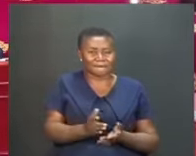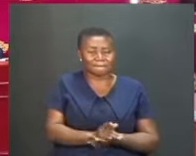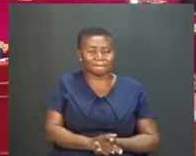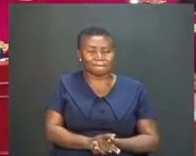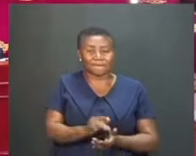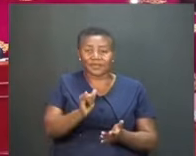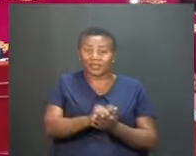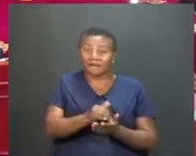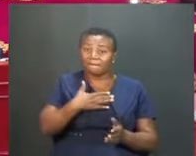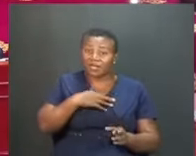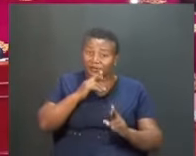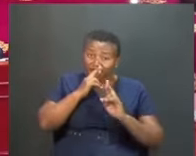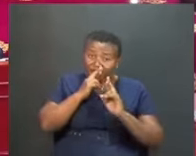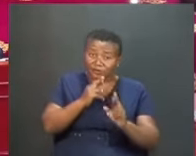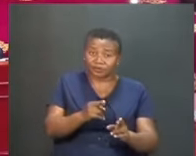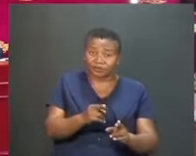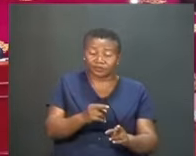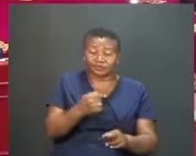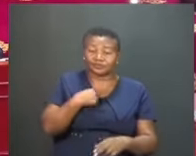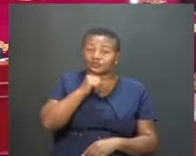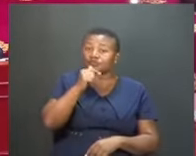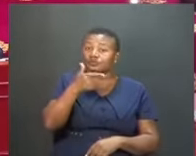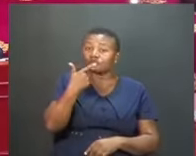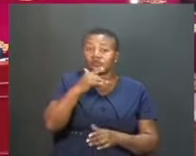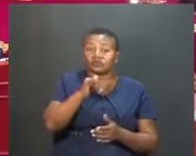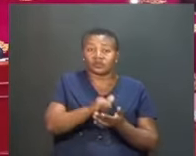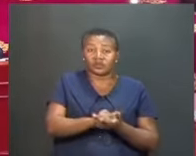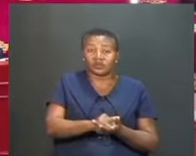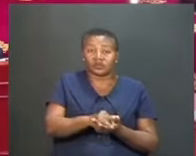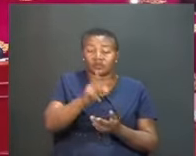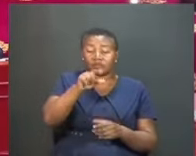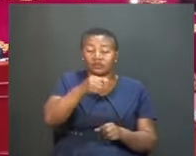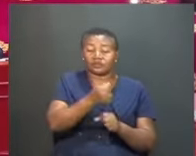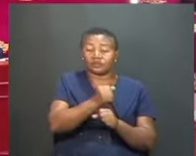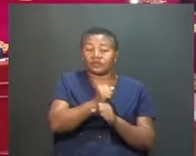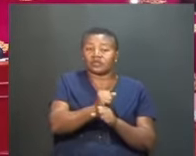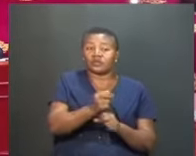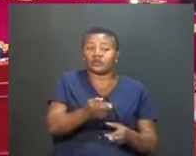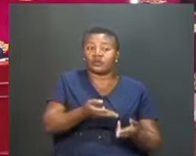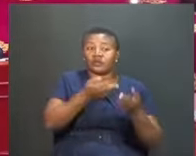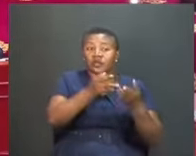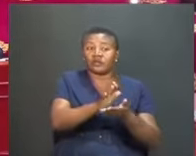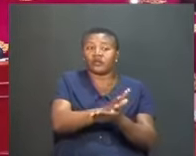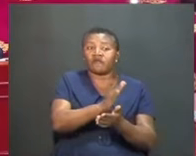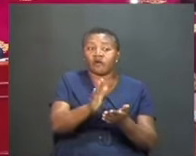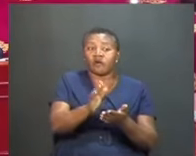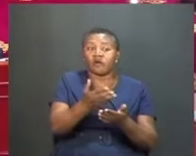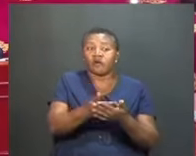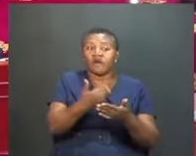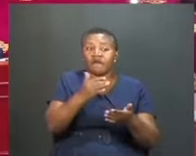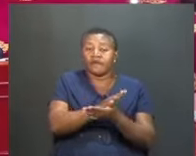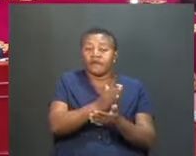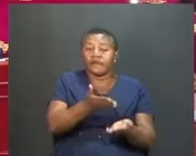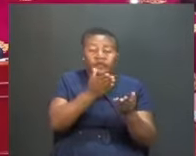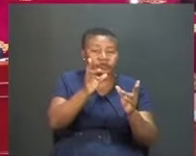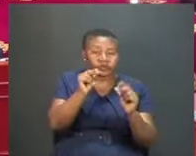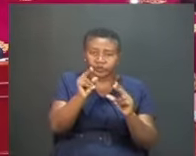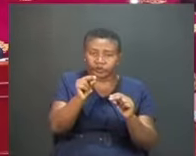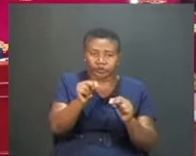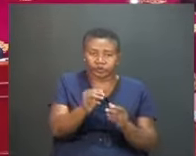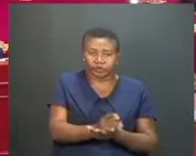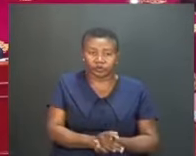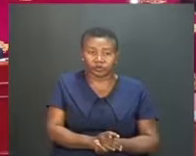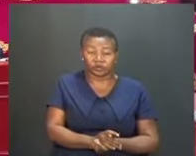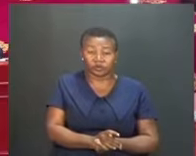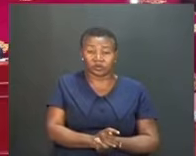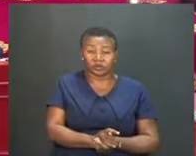my response. I'm not saying that you should make the request before the paper is laid. No, that is not proper.